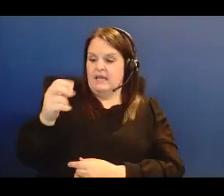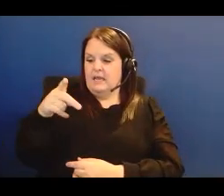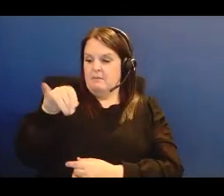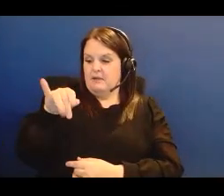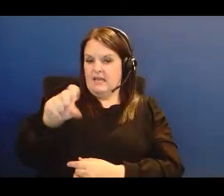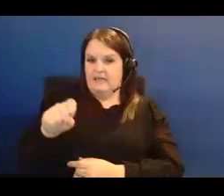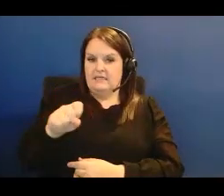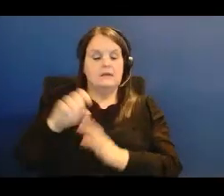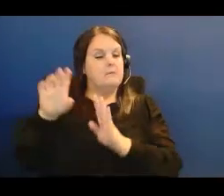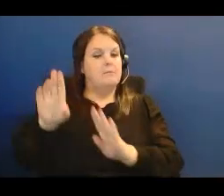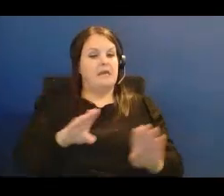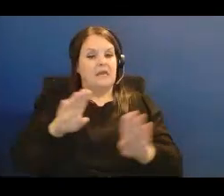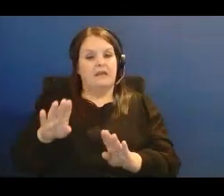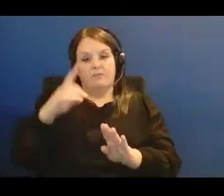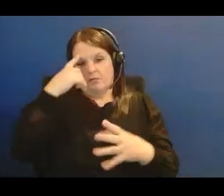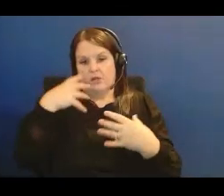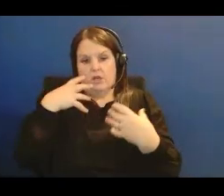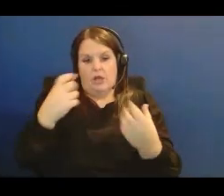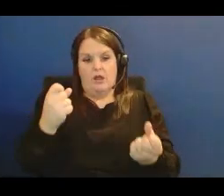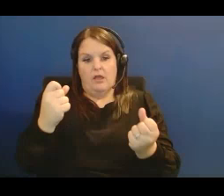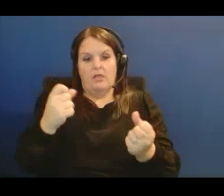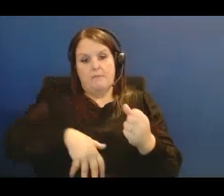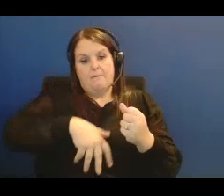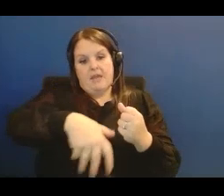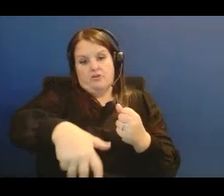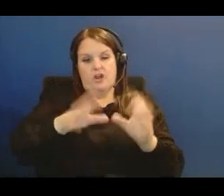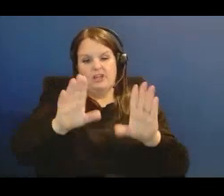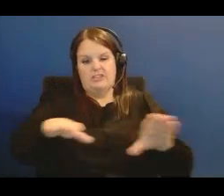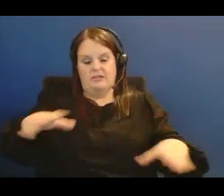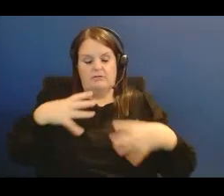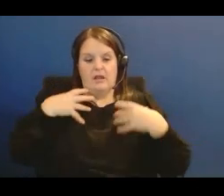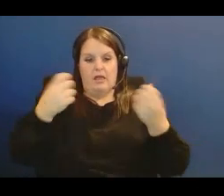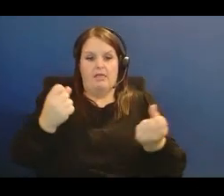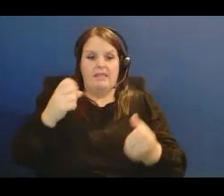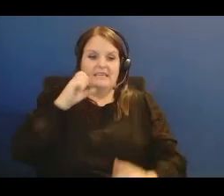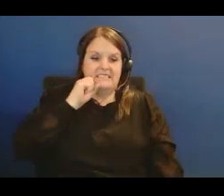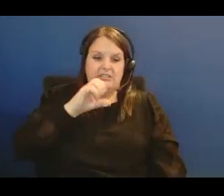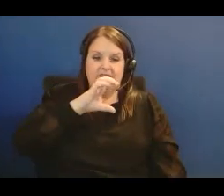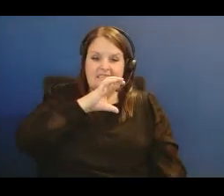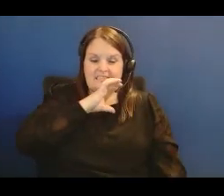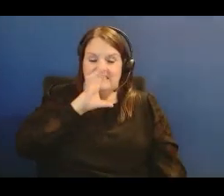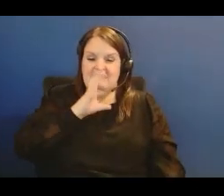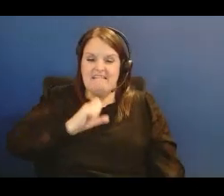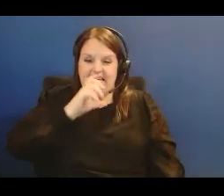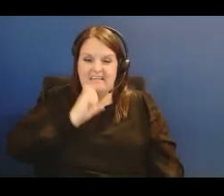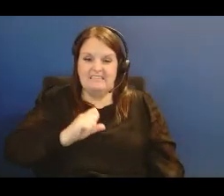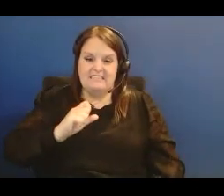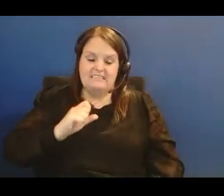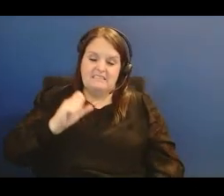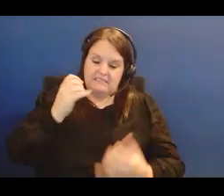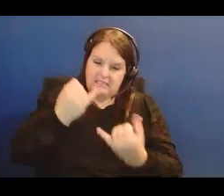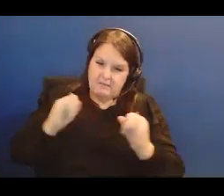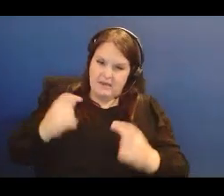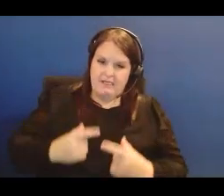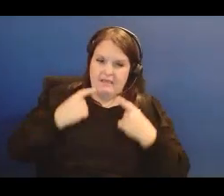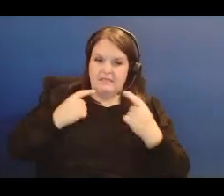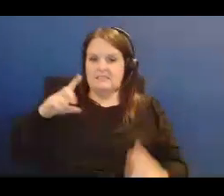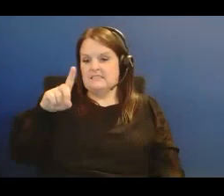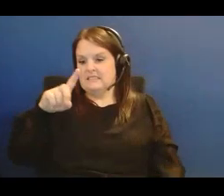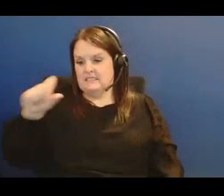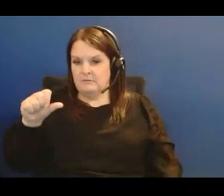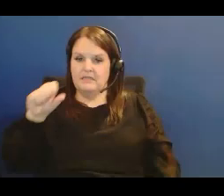health, maternal and child health, aging, elder support, independent living, disability and